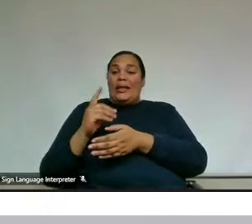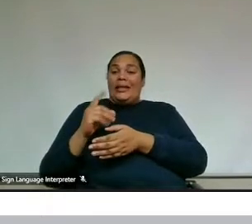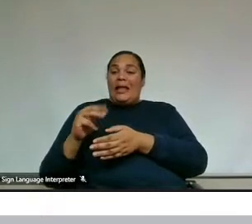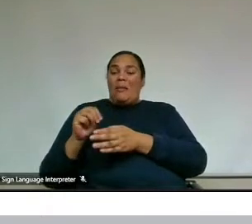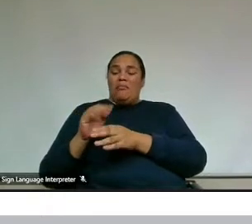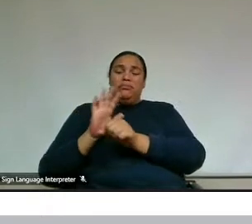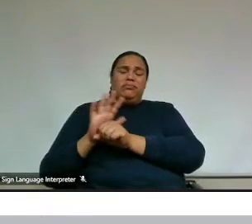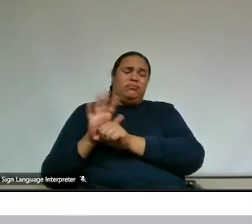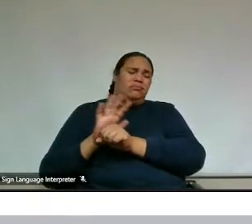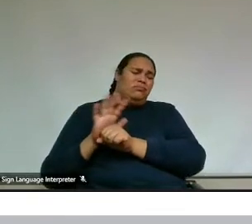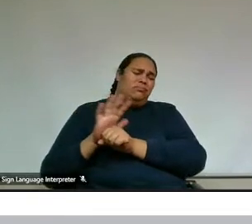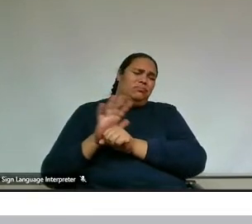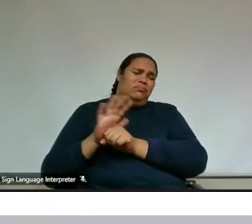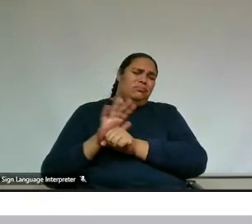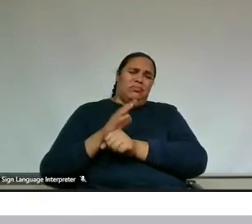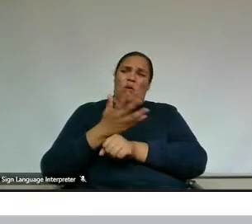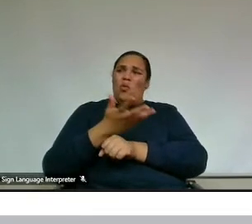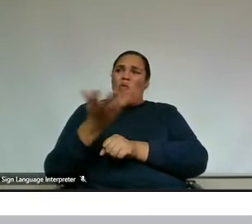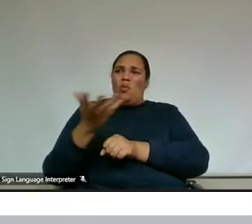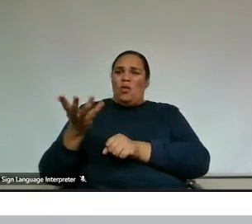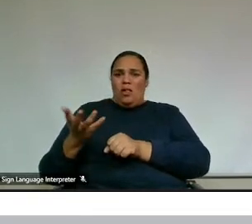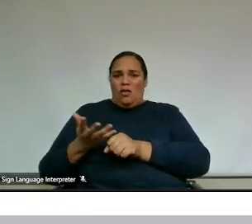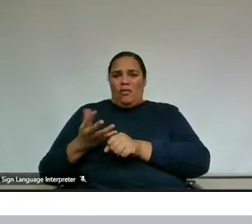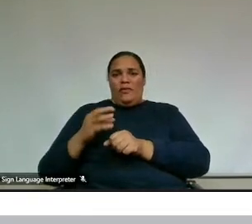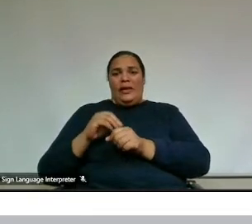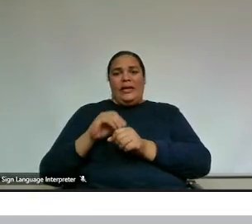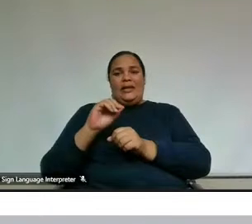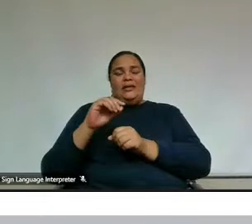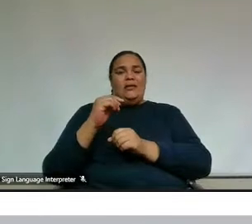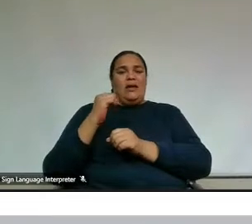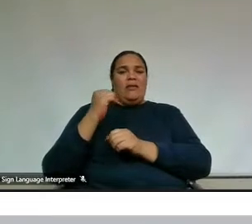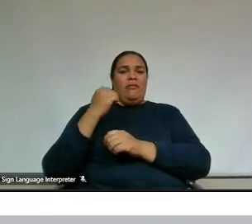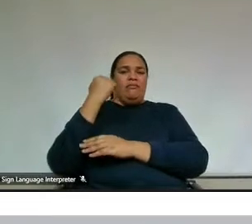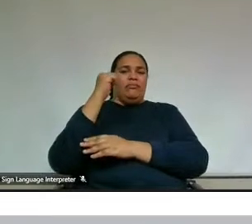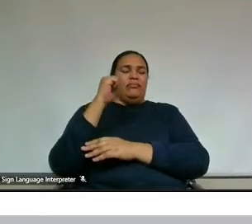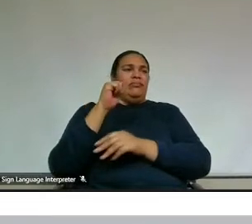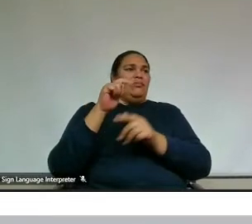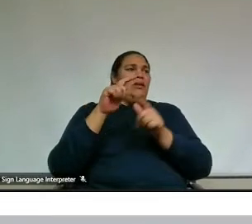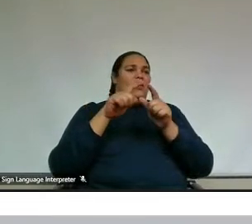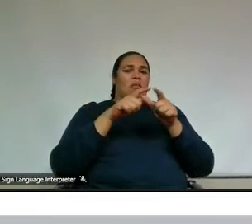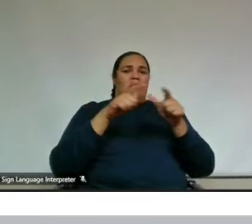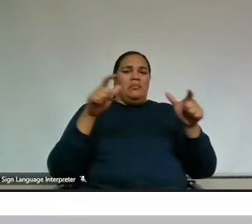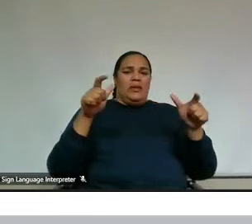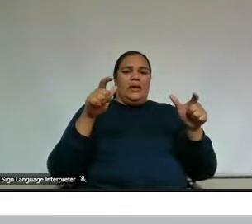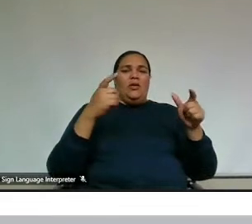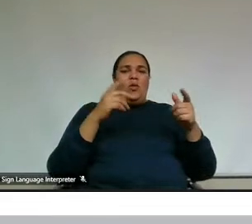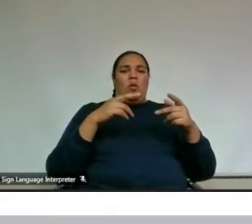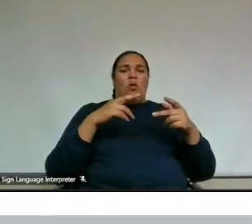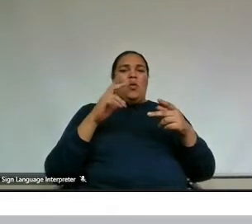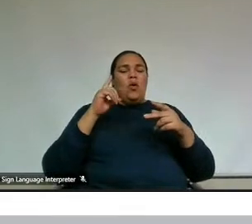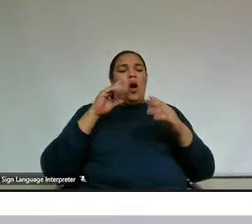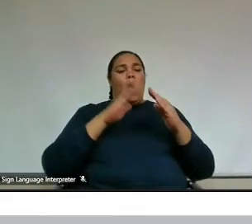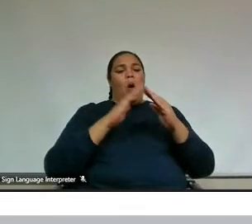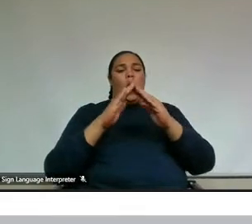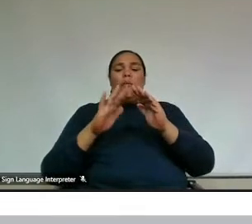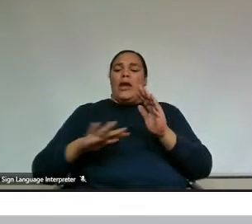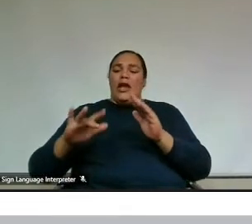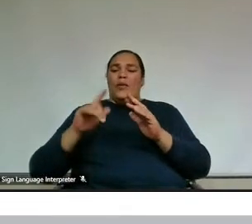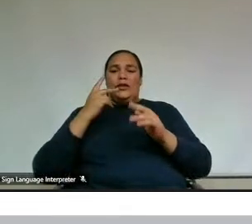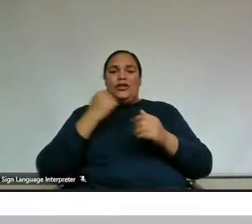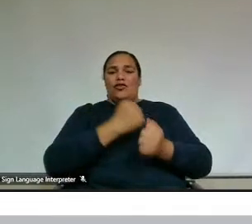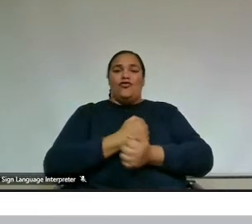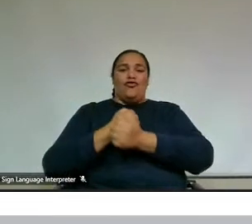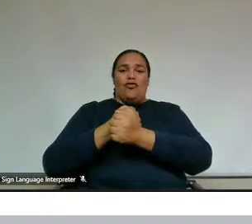with all over in the industrial areas, in commercial areas, in the residential areas, you